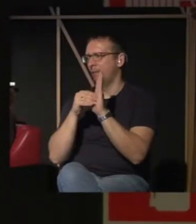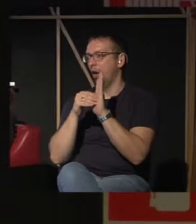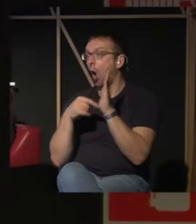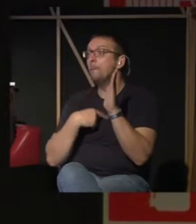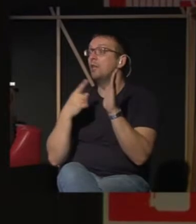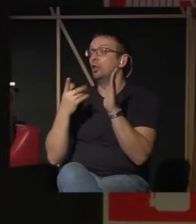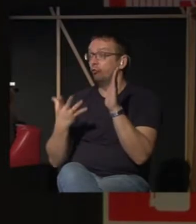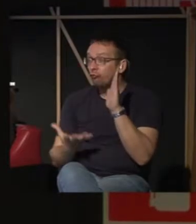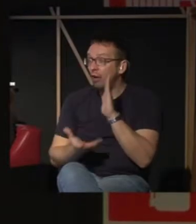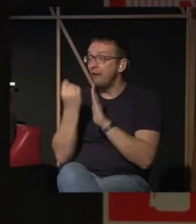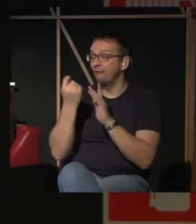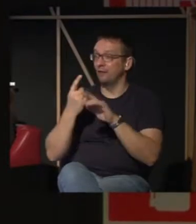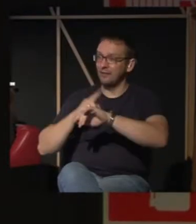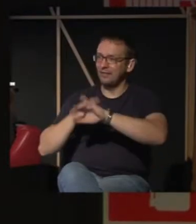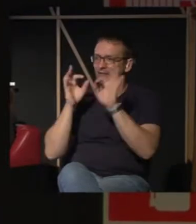recommendations forward.